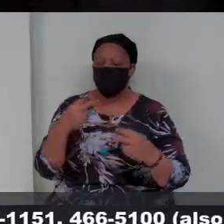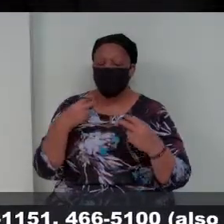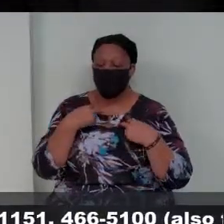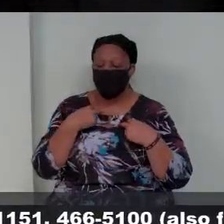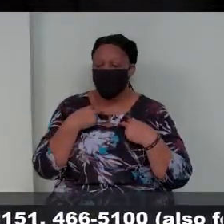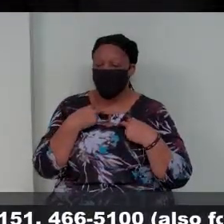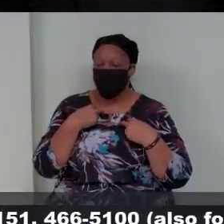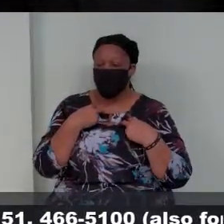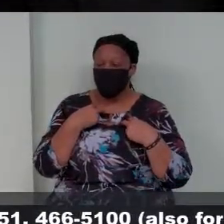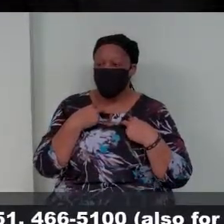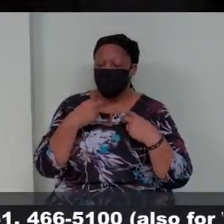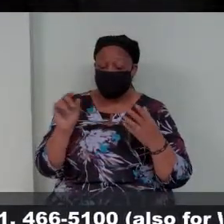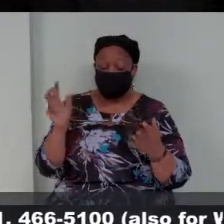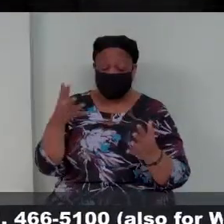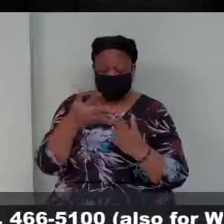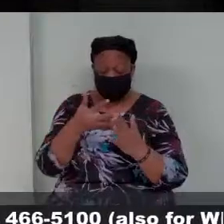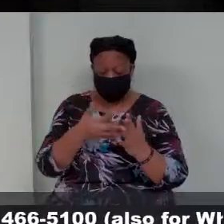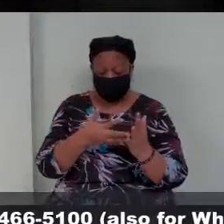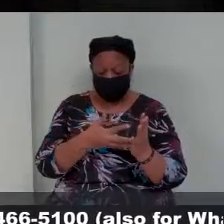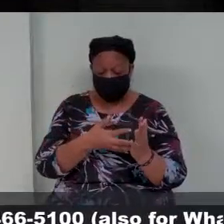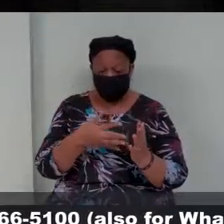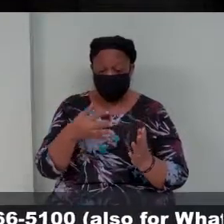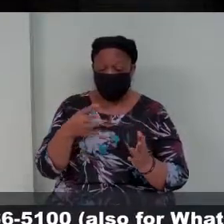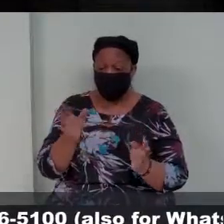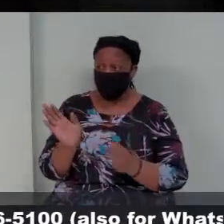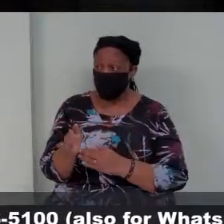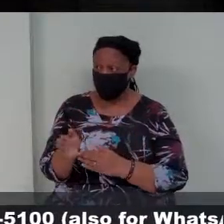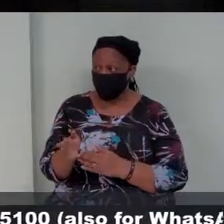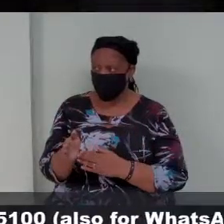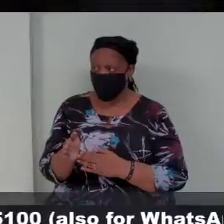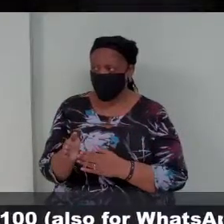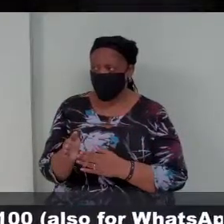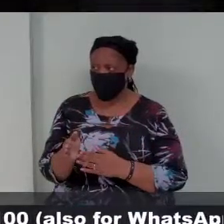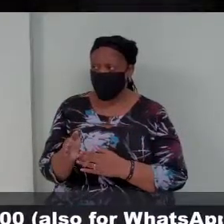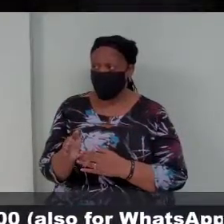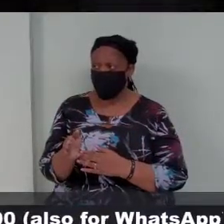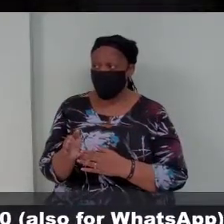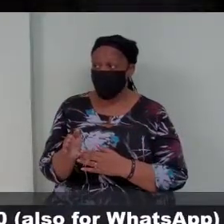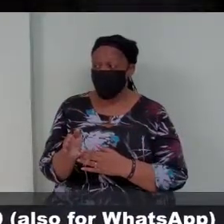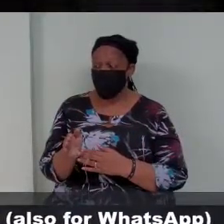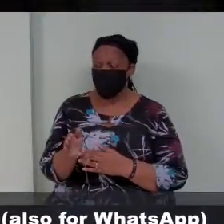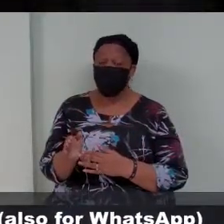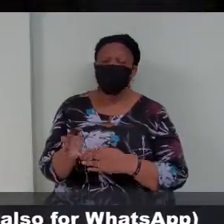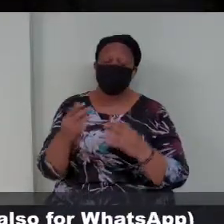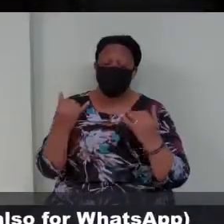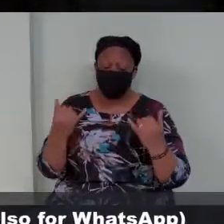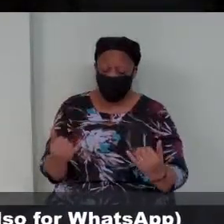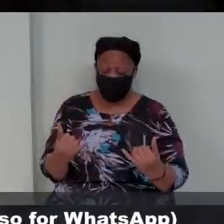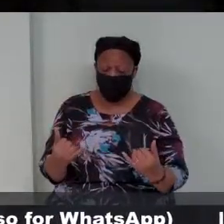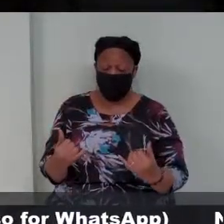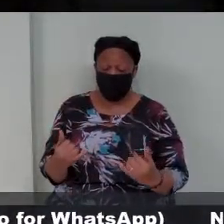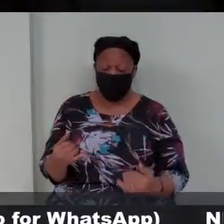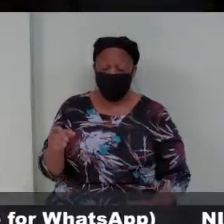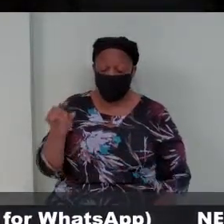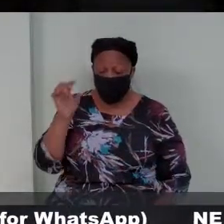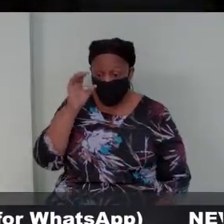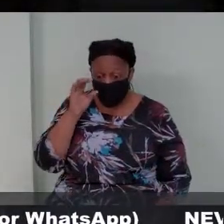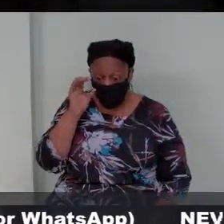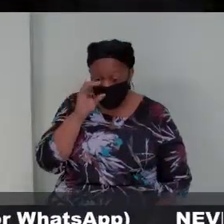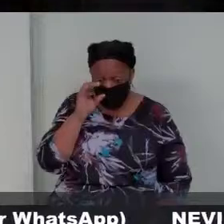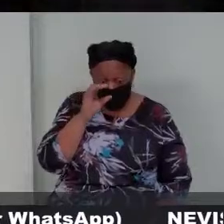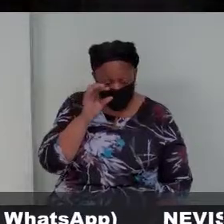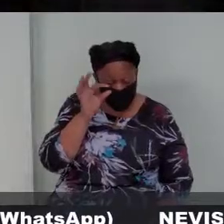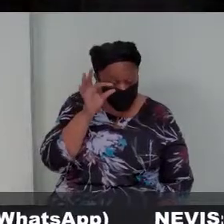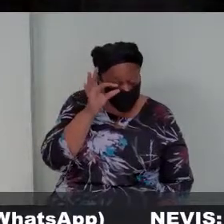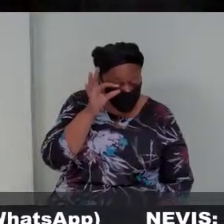samples are being investigated. And so what I would say is an investigation is ongoing in